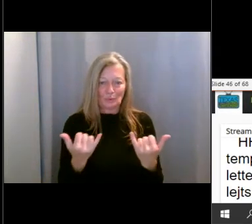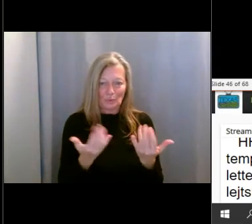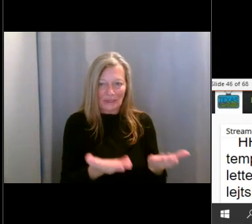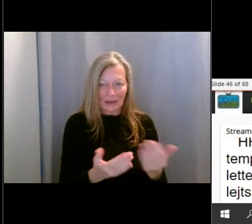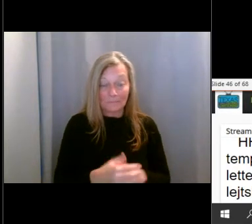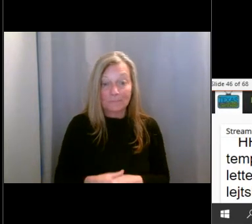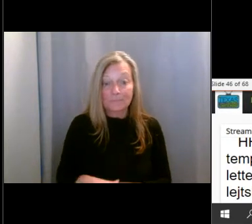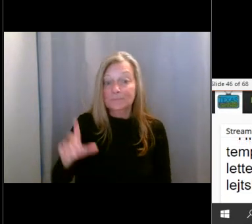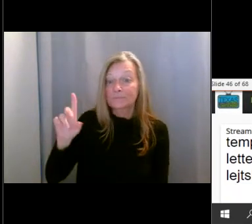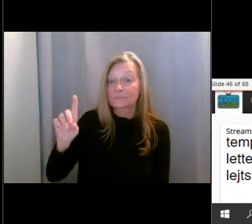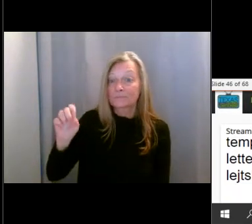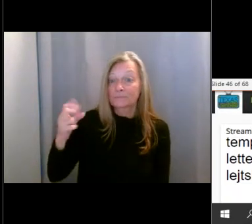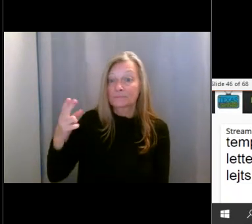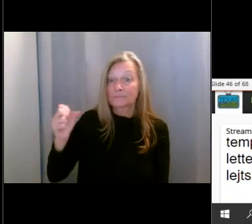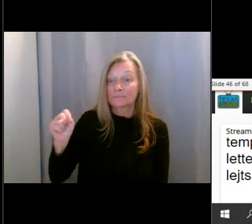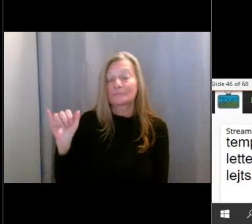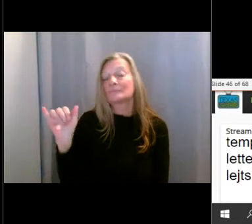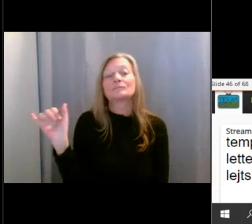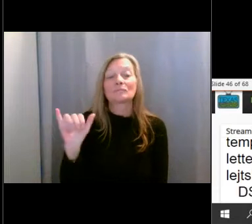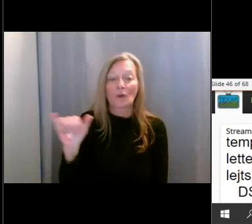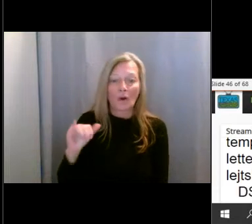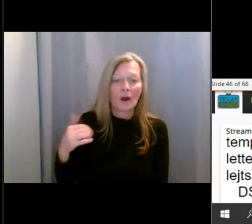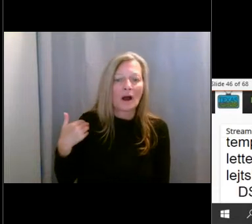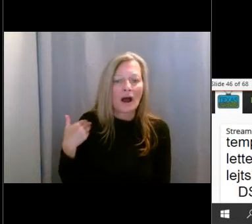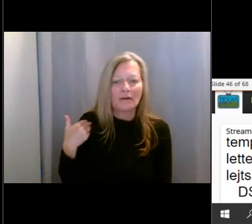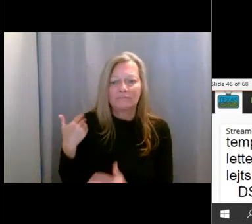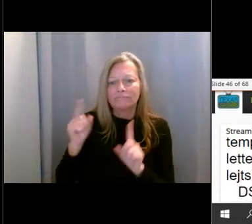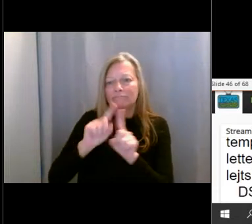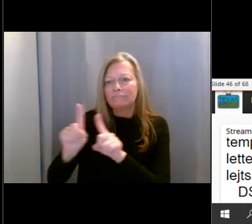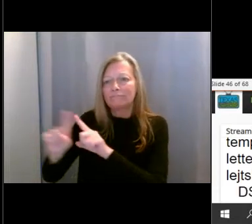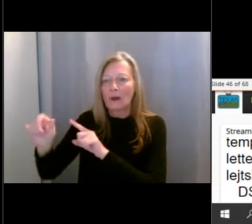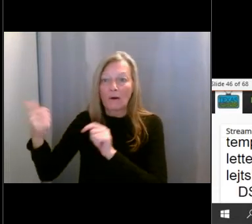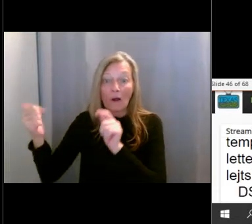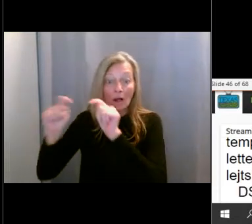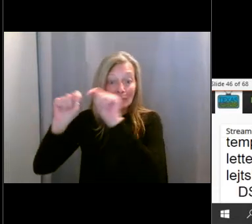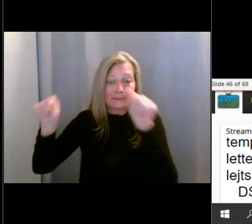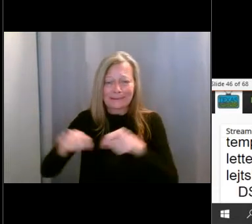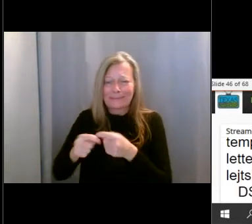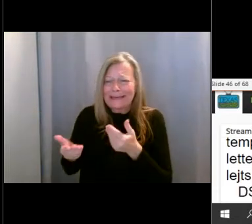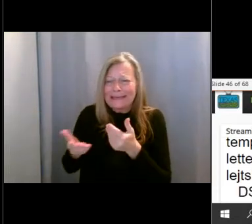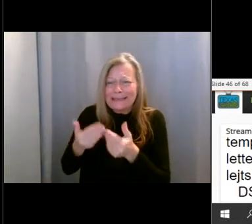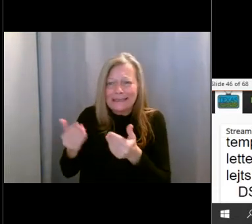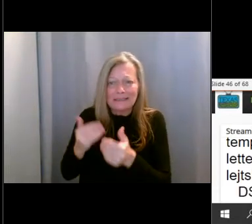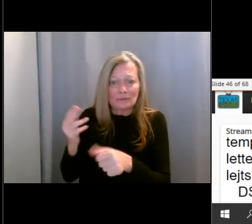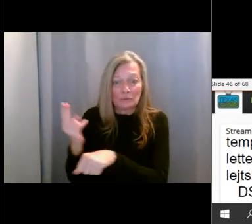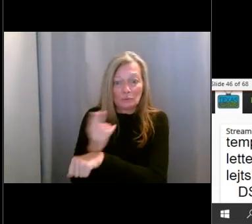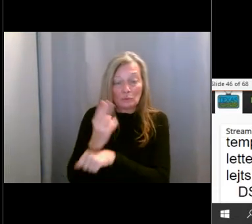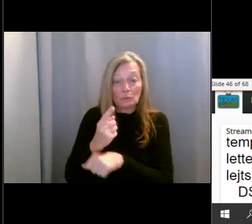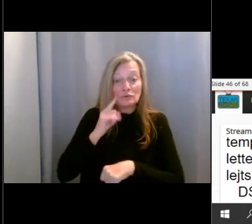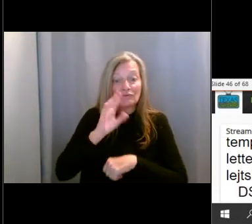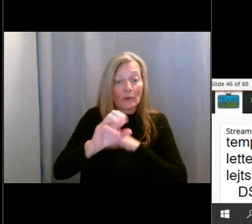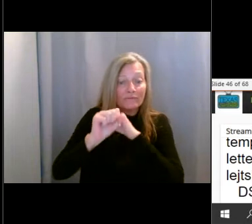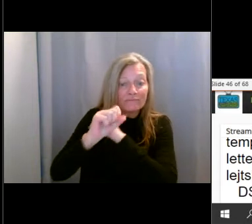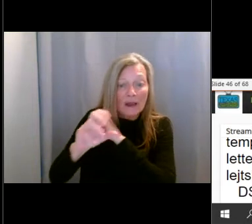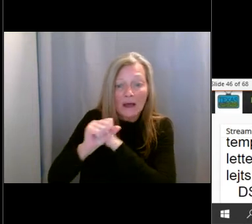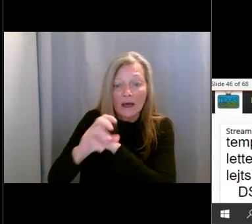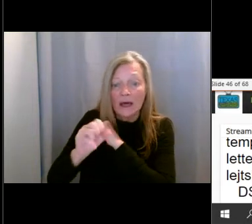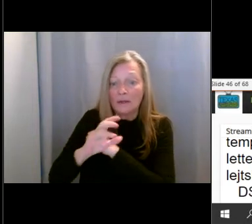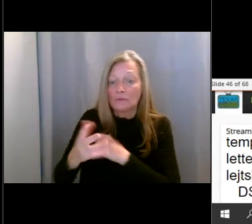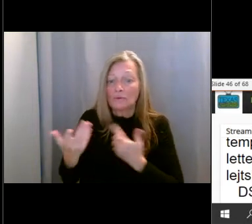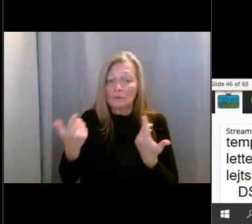DSHS also has a number of other templates. These are easy to use brochure and flyer and poster templates. They're created and edited